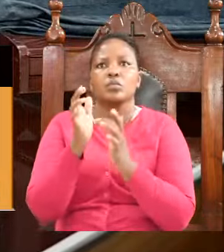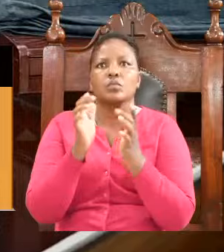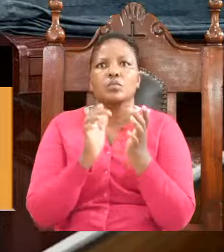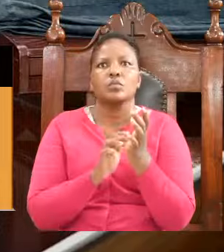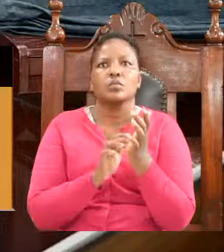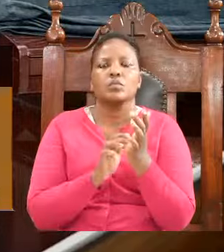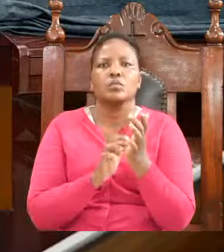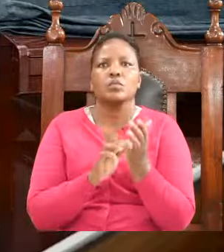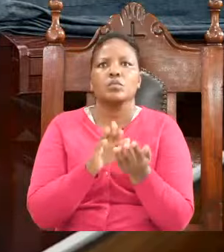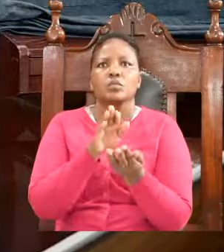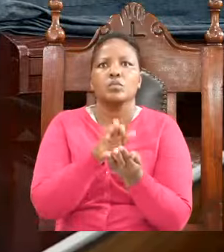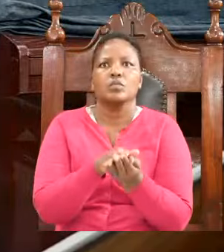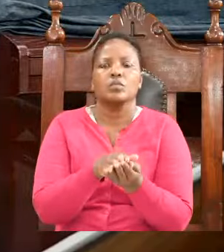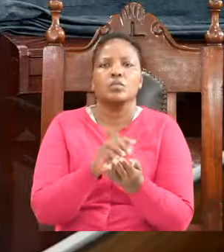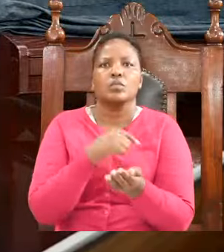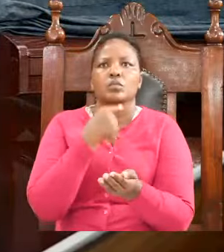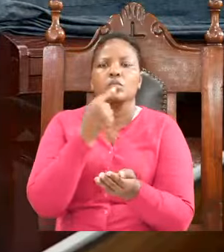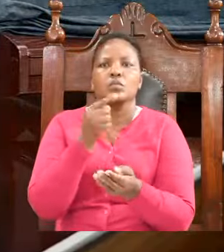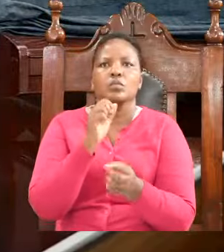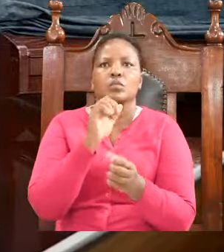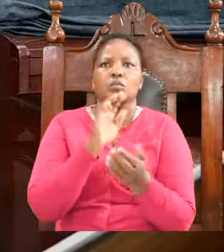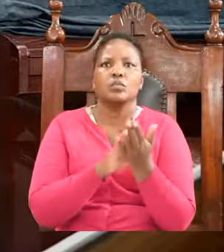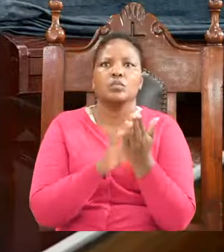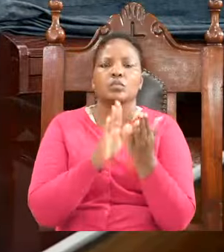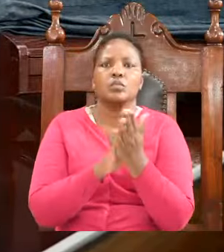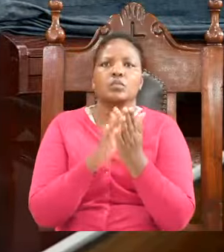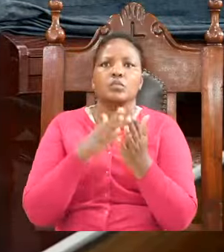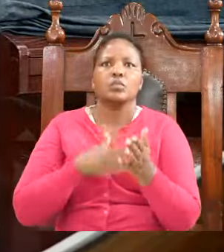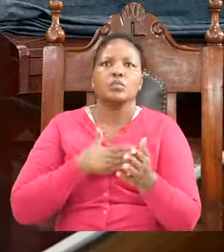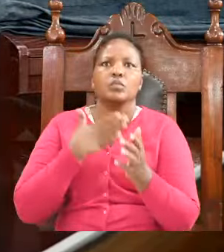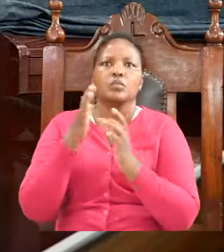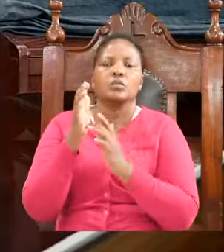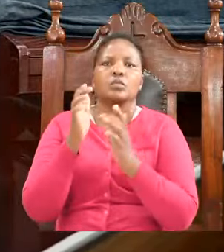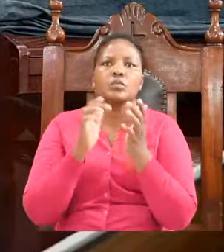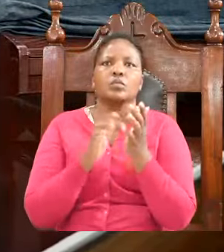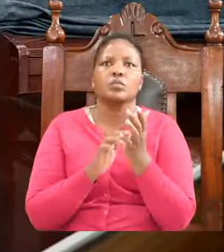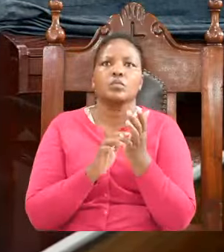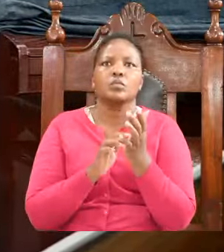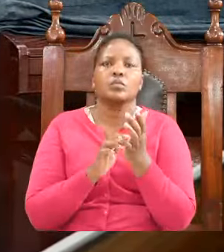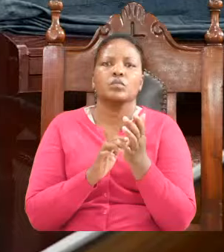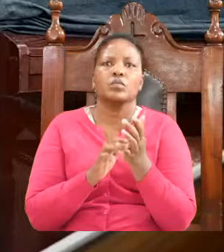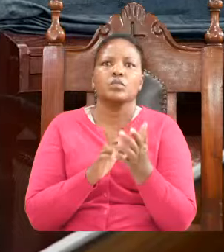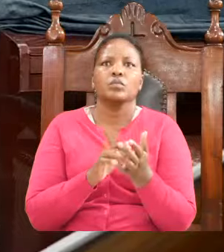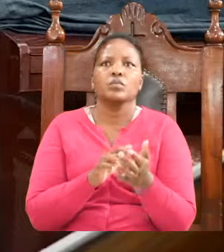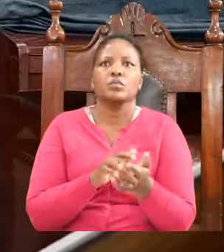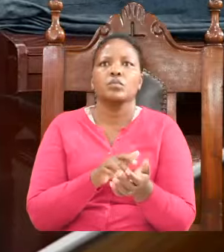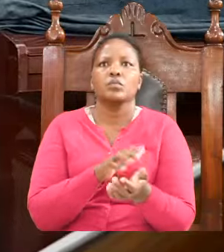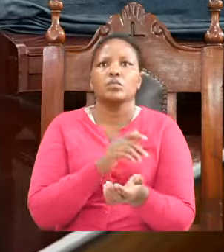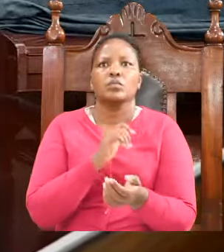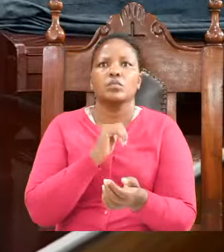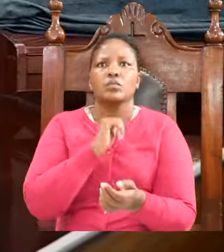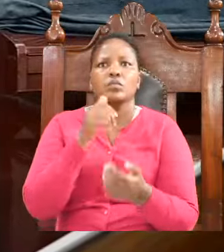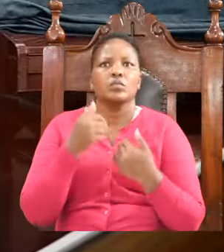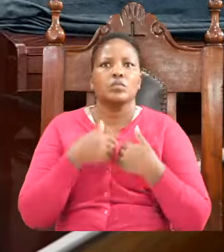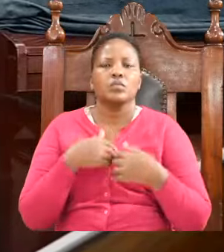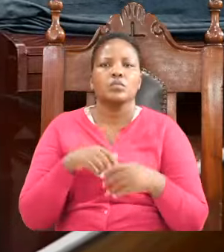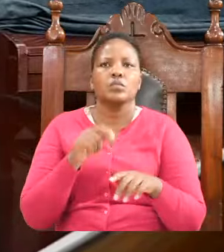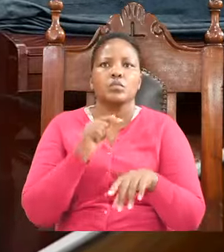Jesus. Keep so busy praising my Jesus. And go time